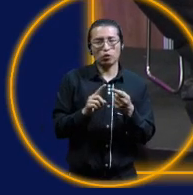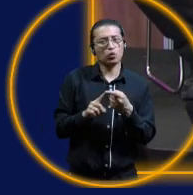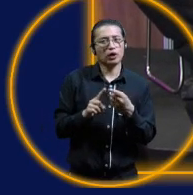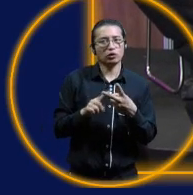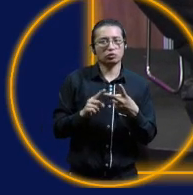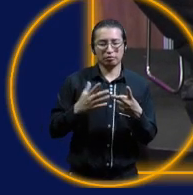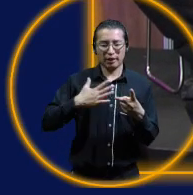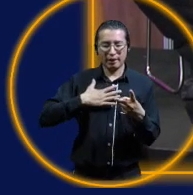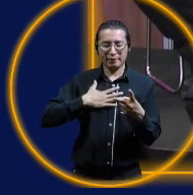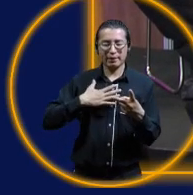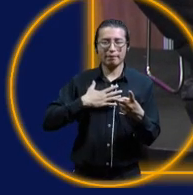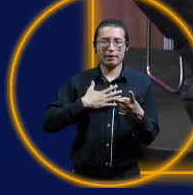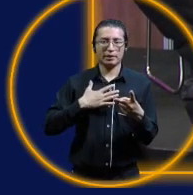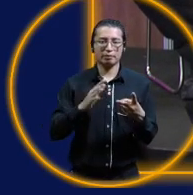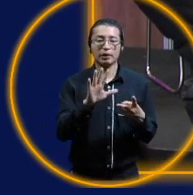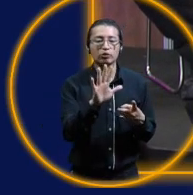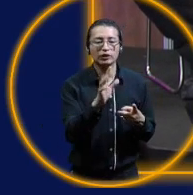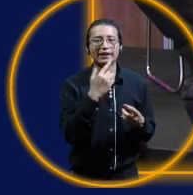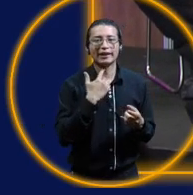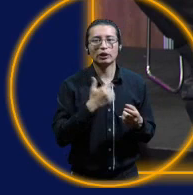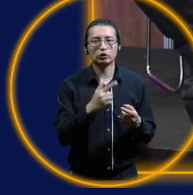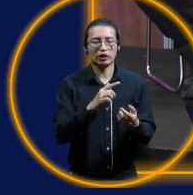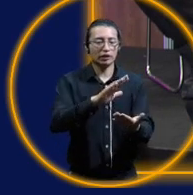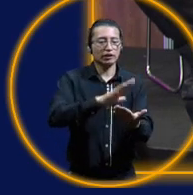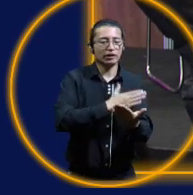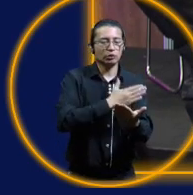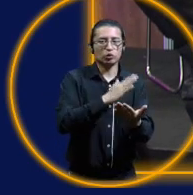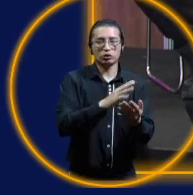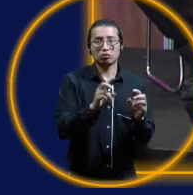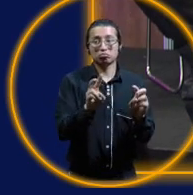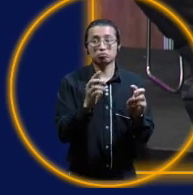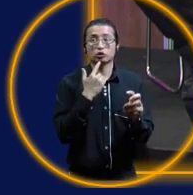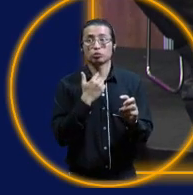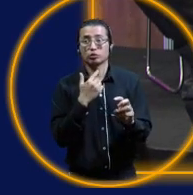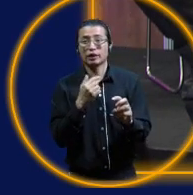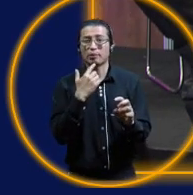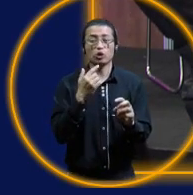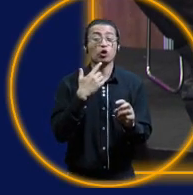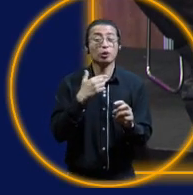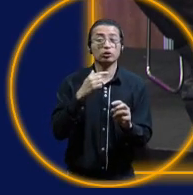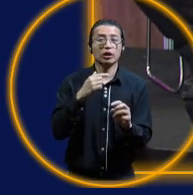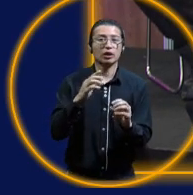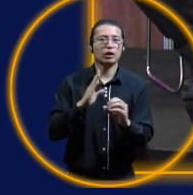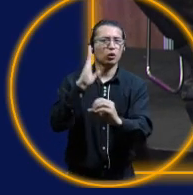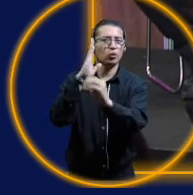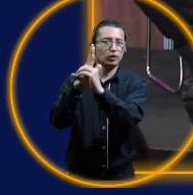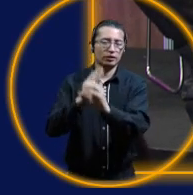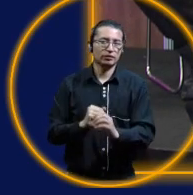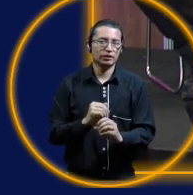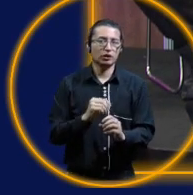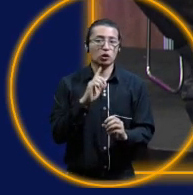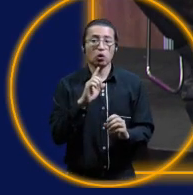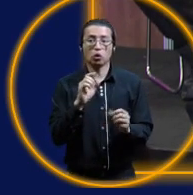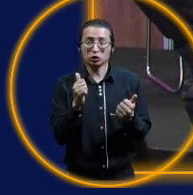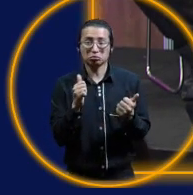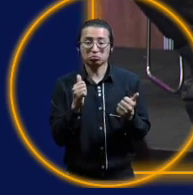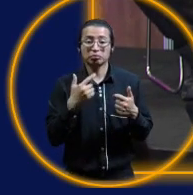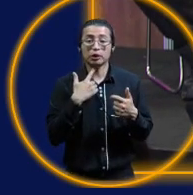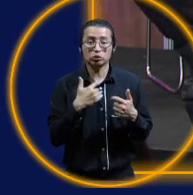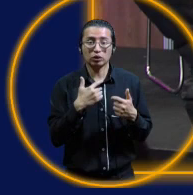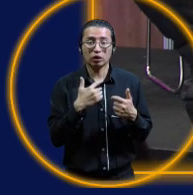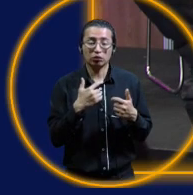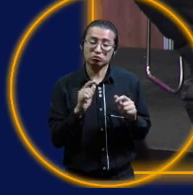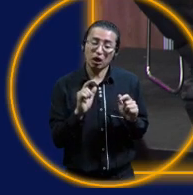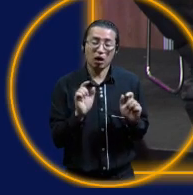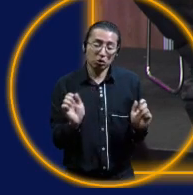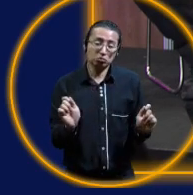If content makes me feel this way, I block it. And if it makes me feel this way, I keep it. So block it if